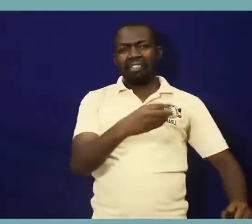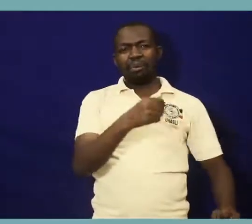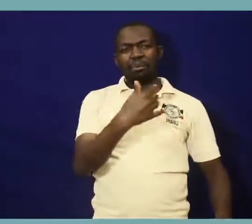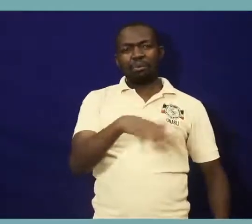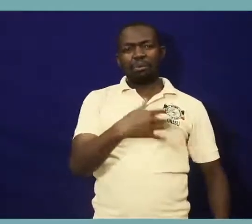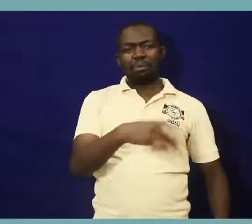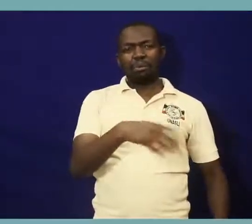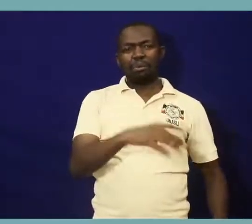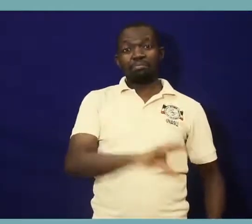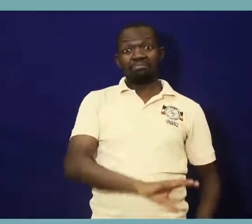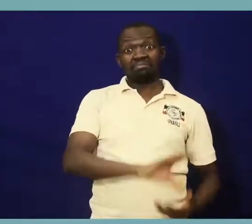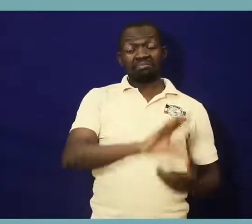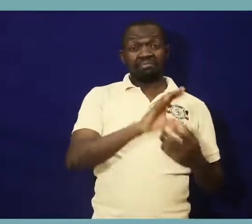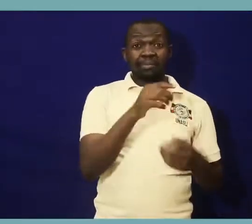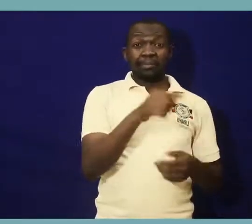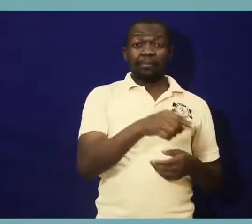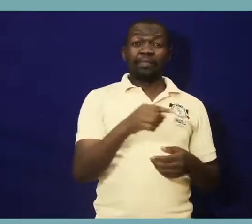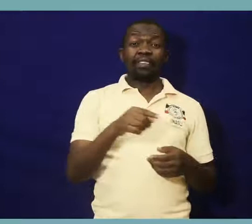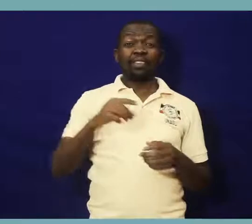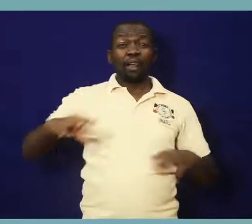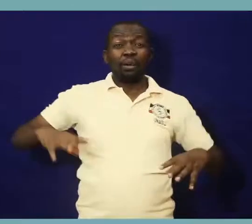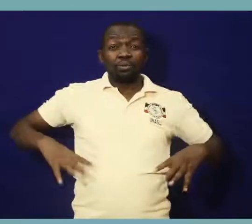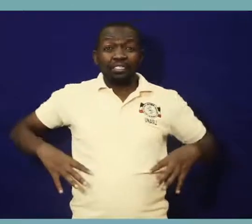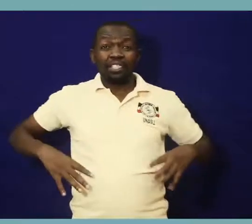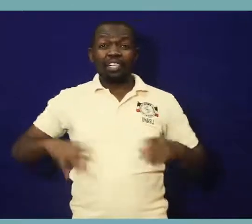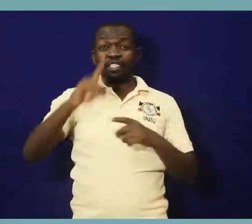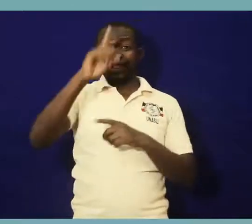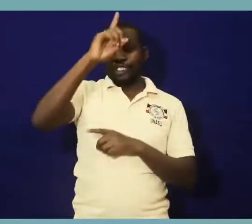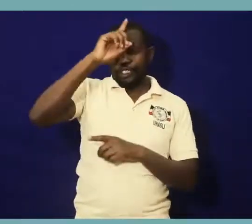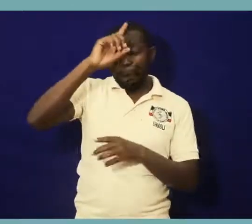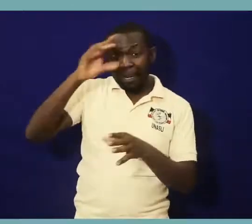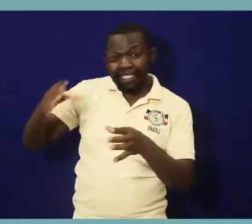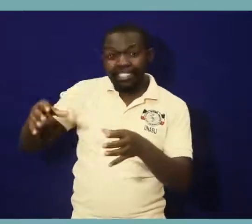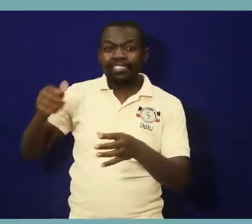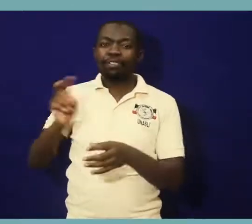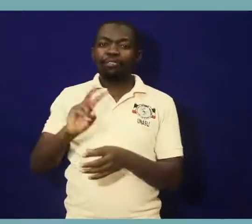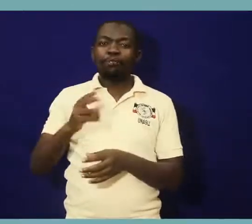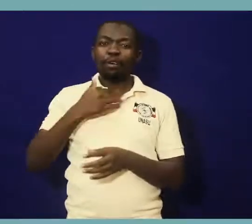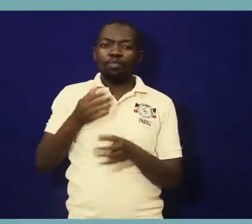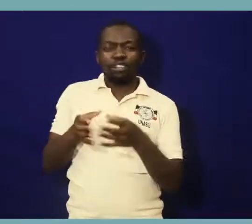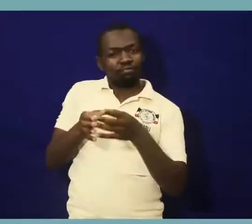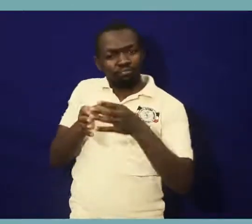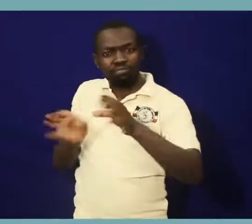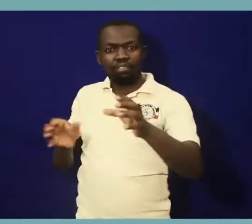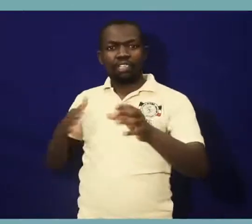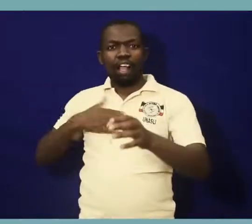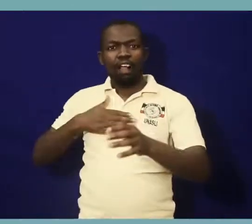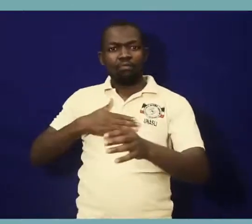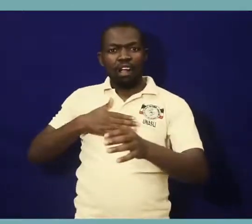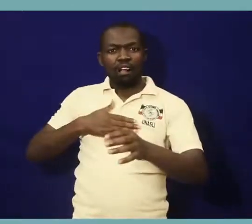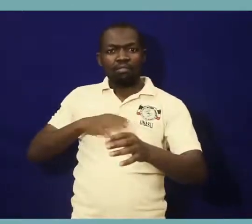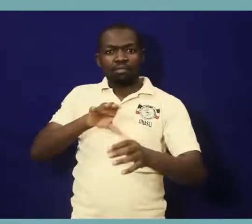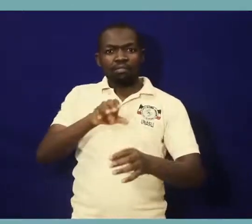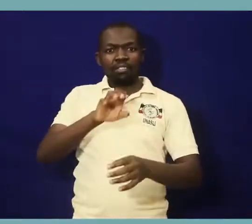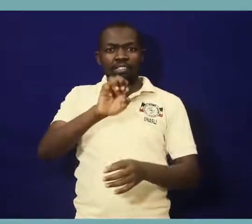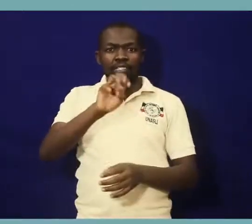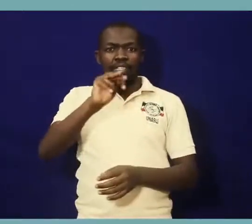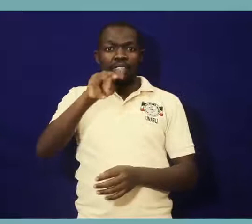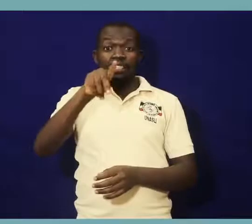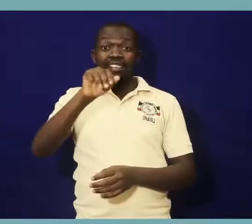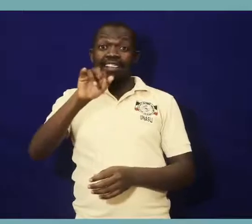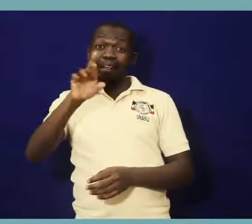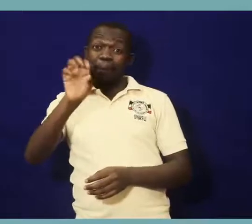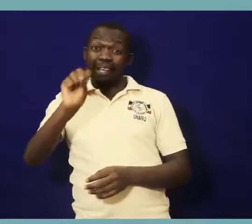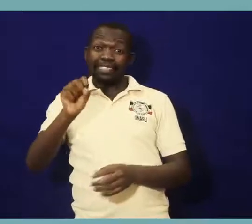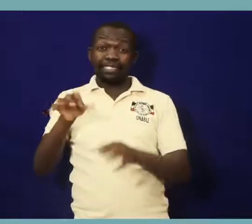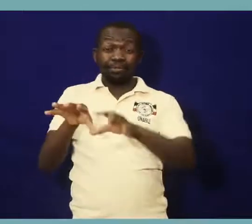Other European countries, such as Russia and Germany, wanted to create their own vast empires. This